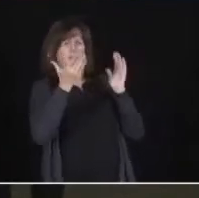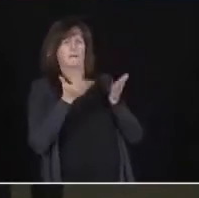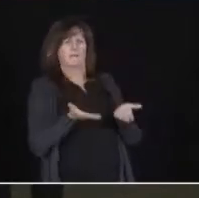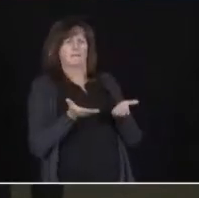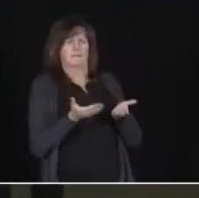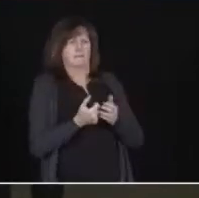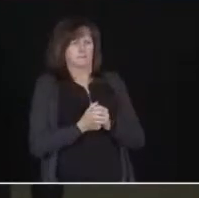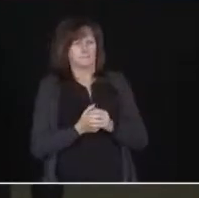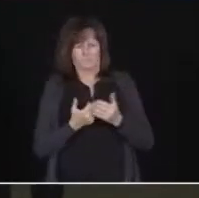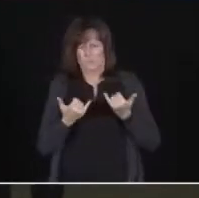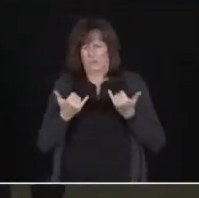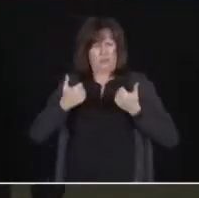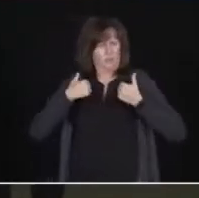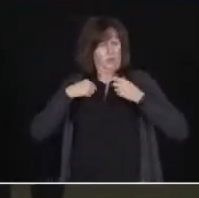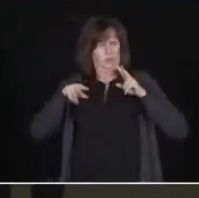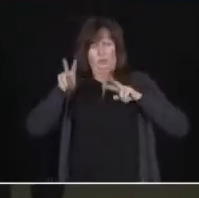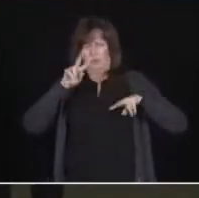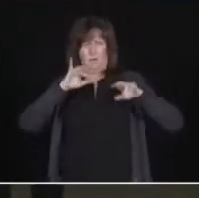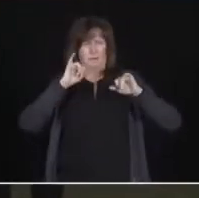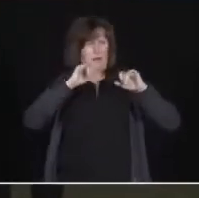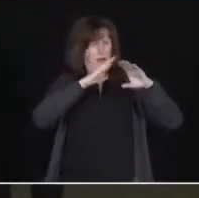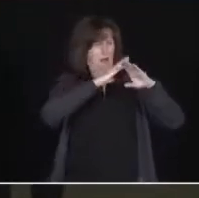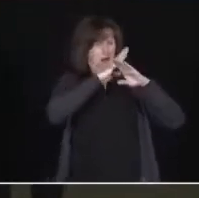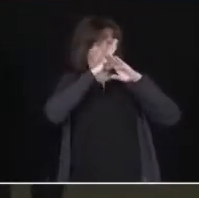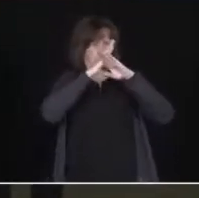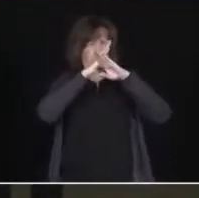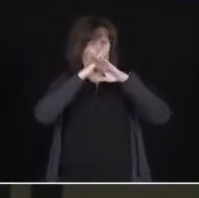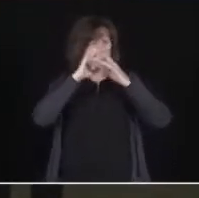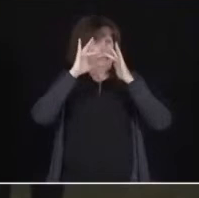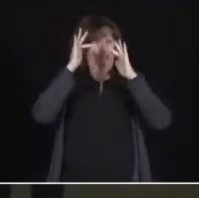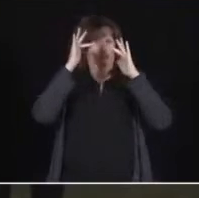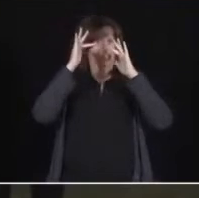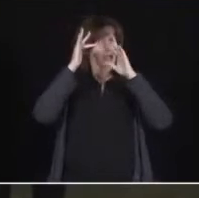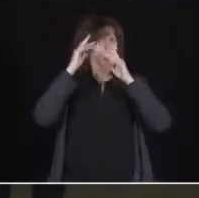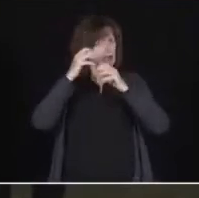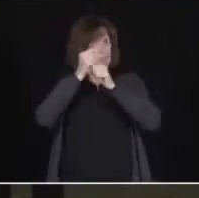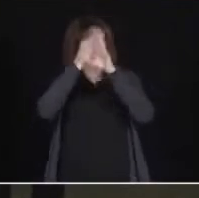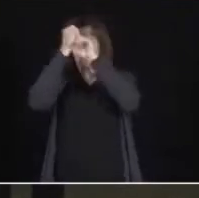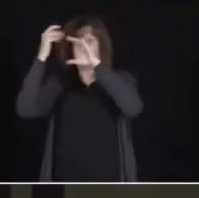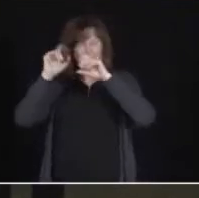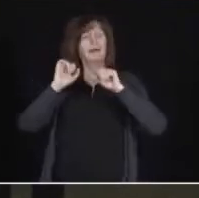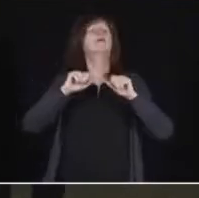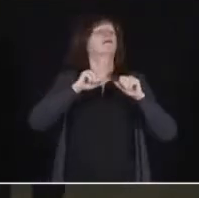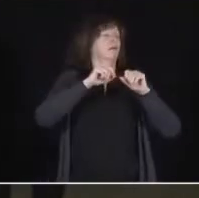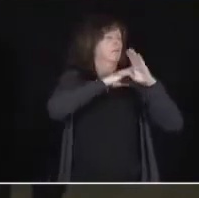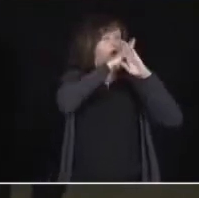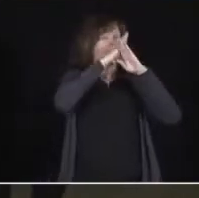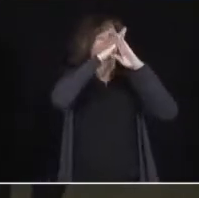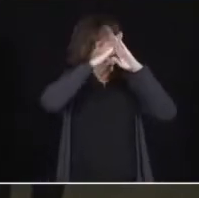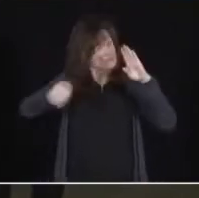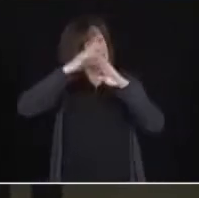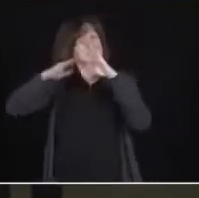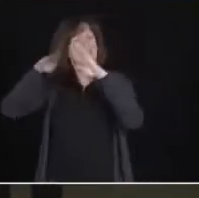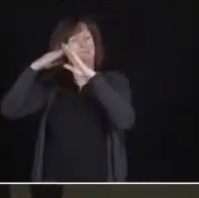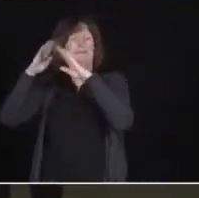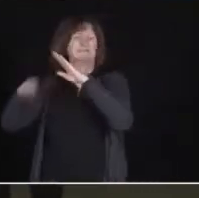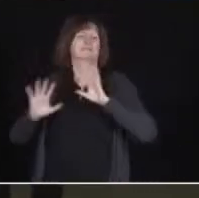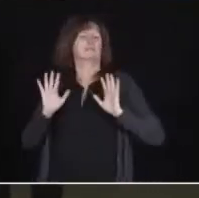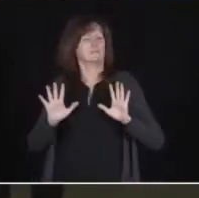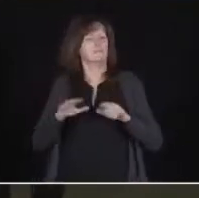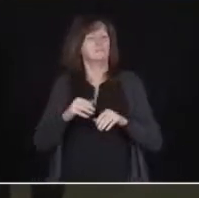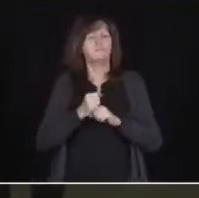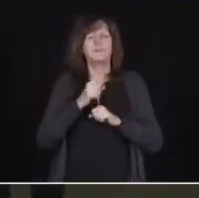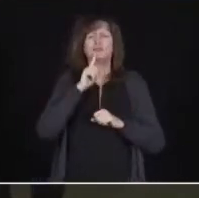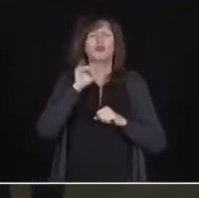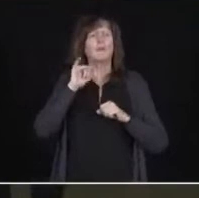remove barriers to broadband expansion so we can get more people and communities on the internet and cell service